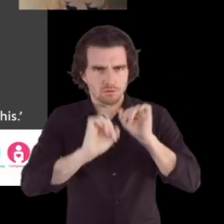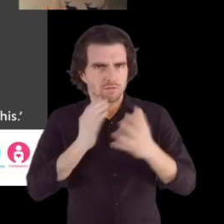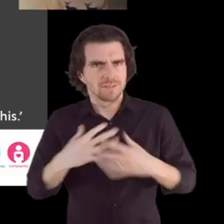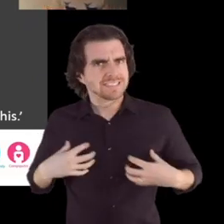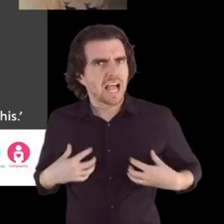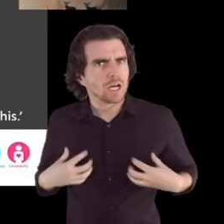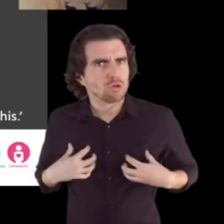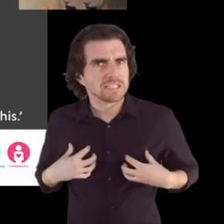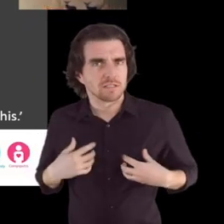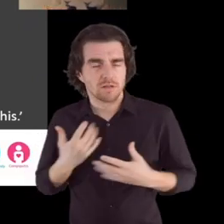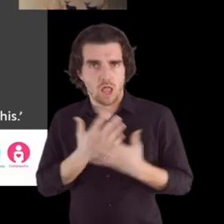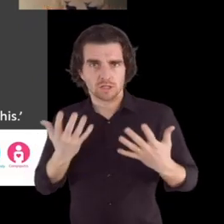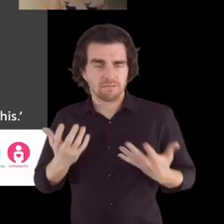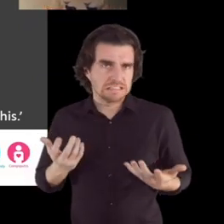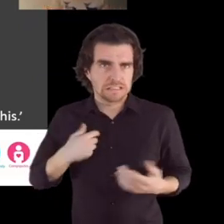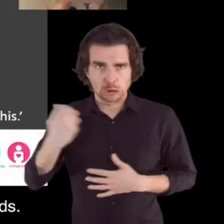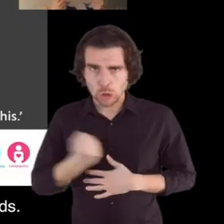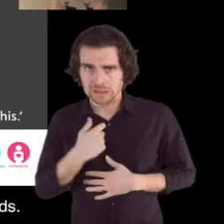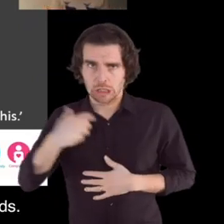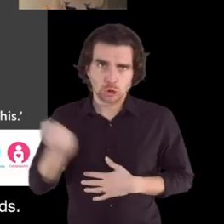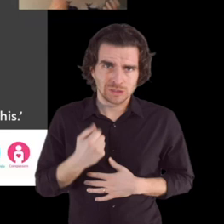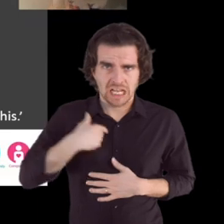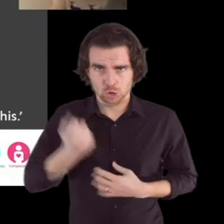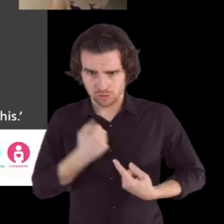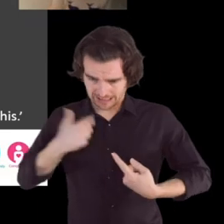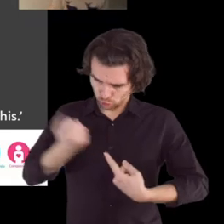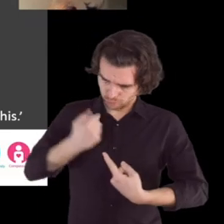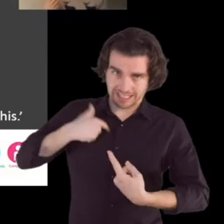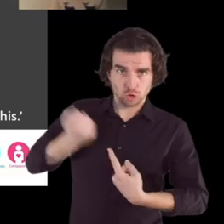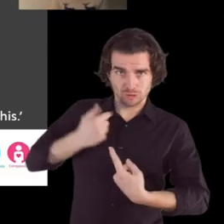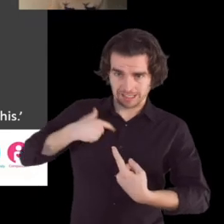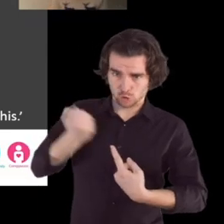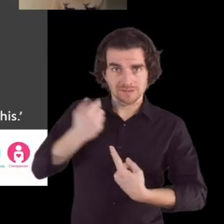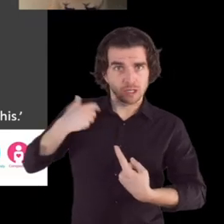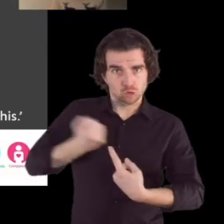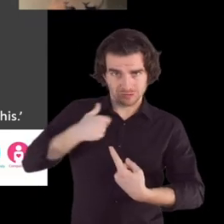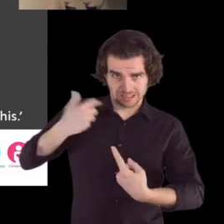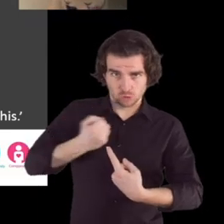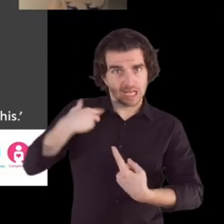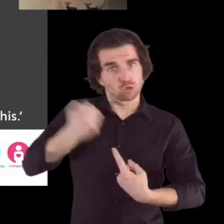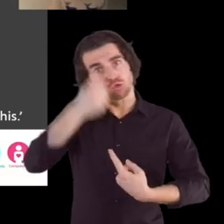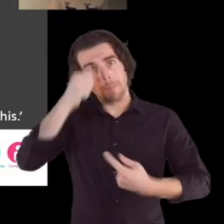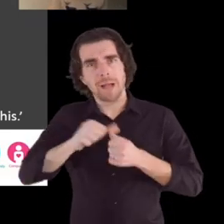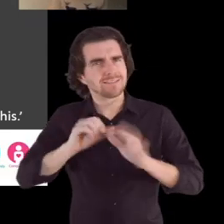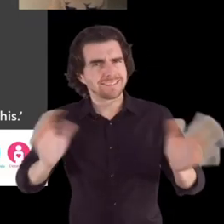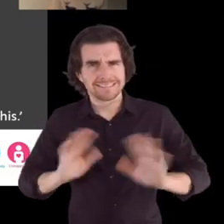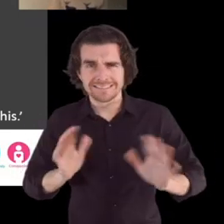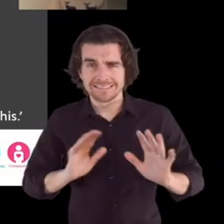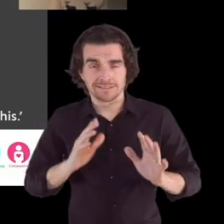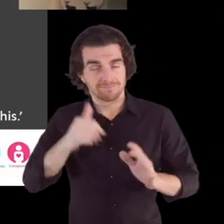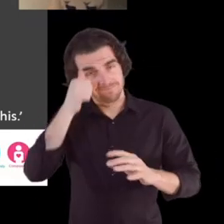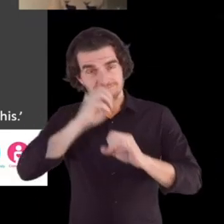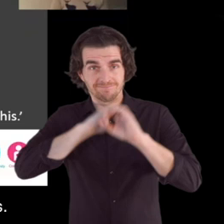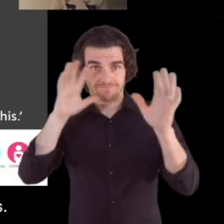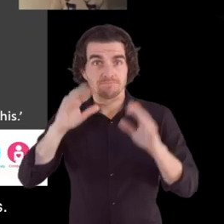really scary. And there was a lot of shoulds. I hearing a lot of shoulds. I should be able to deal with this. I should be able to cope, which again was making it difficult. And